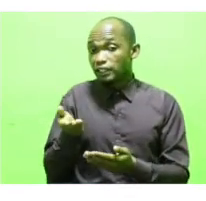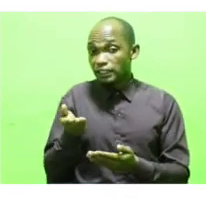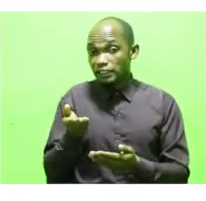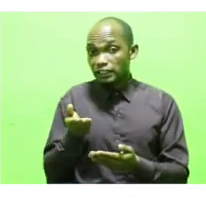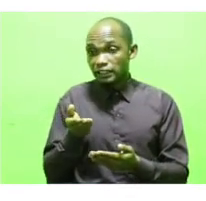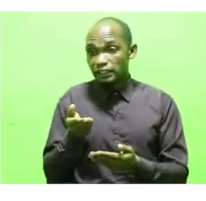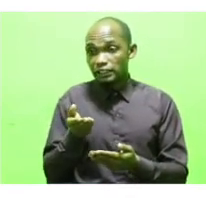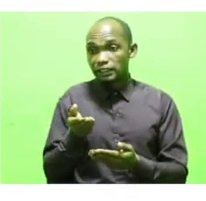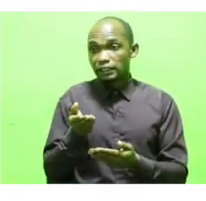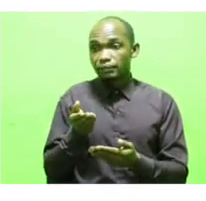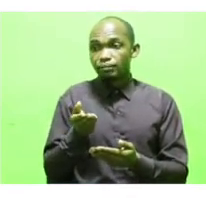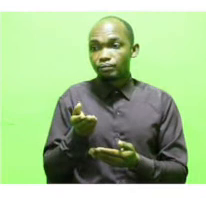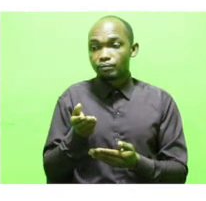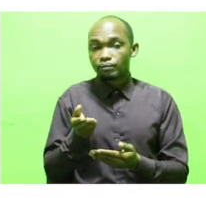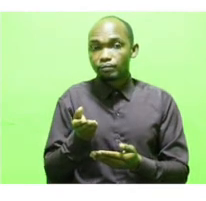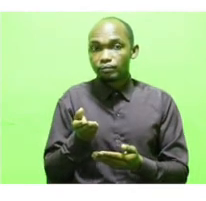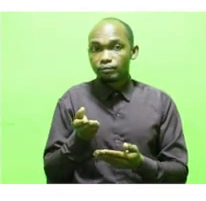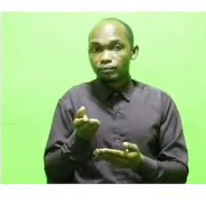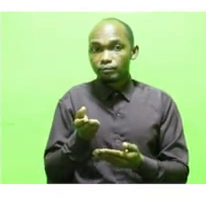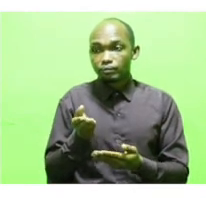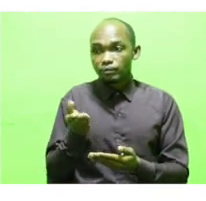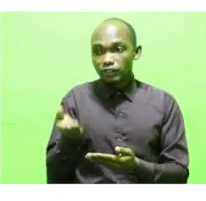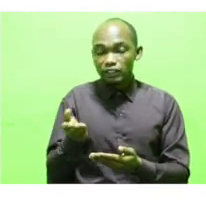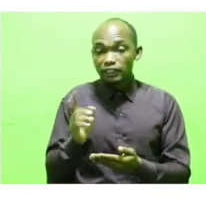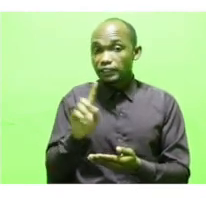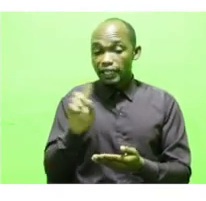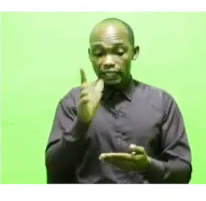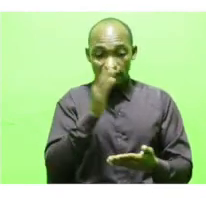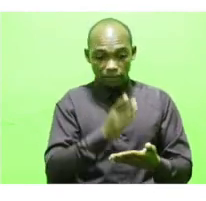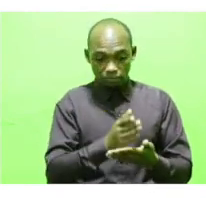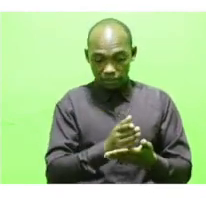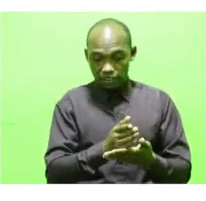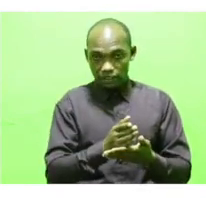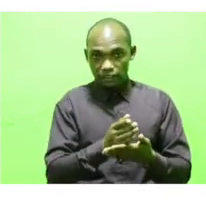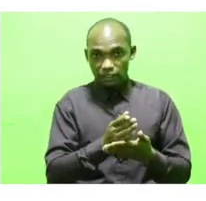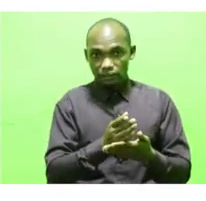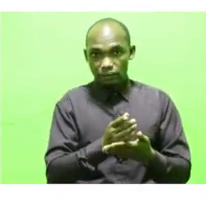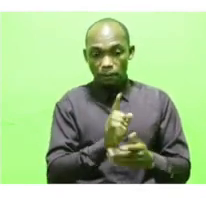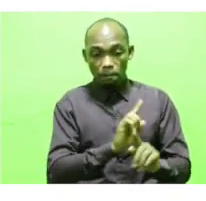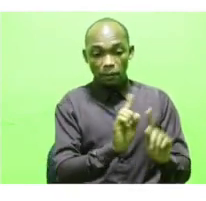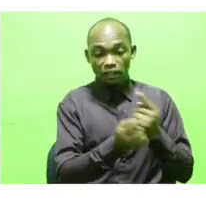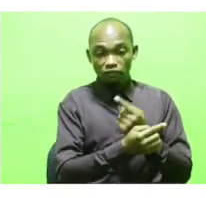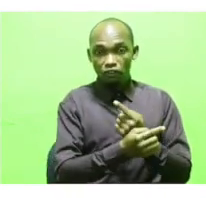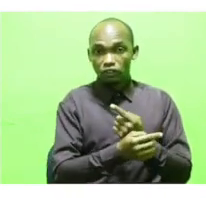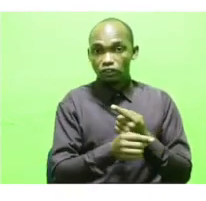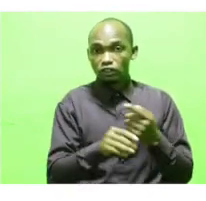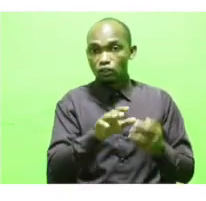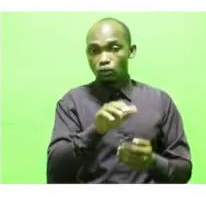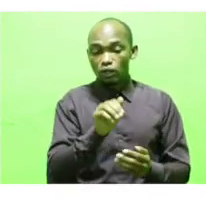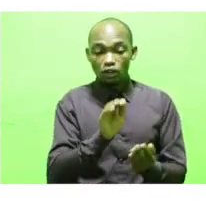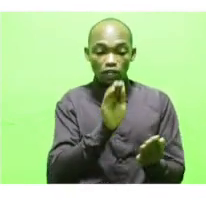does incomplete metamorphosis is the grasshopper.